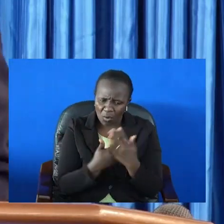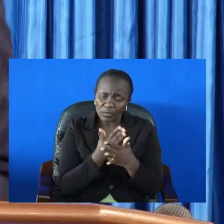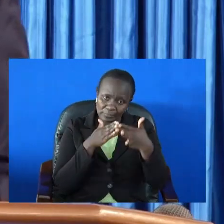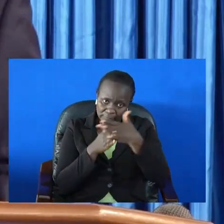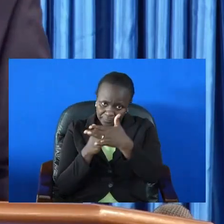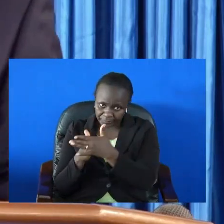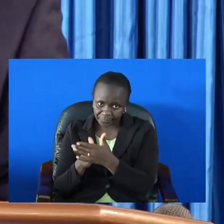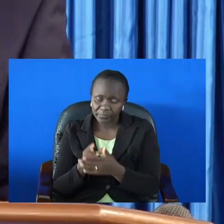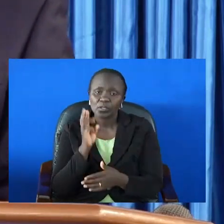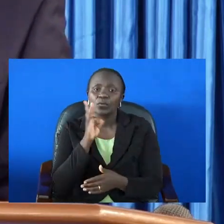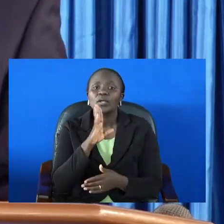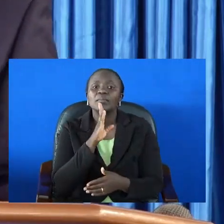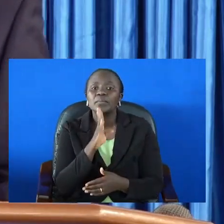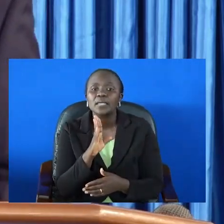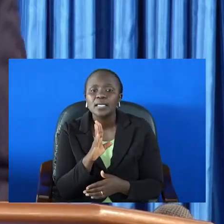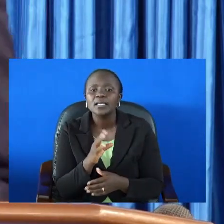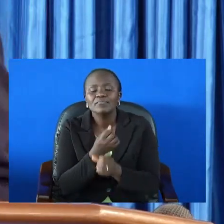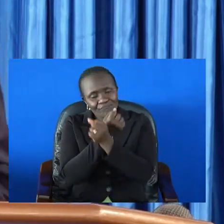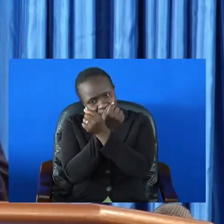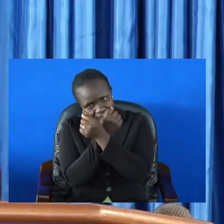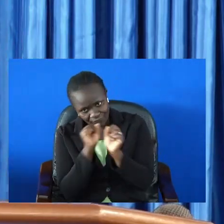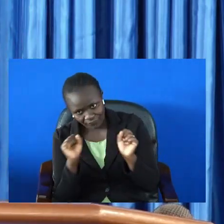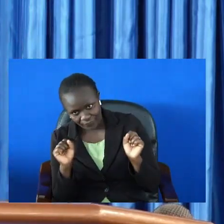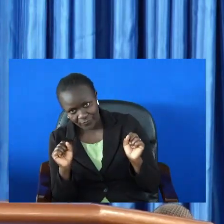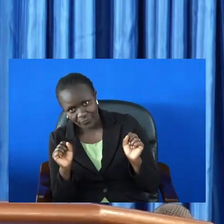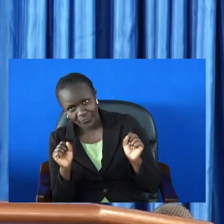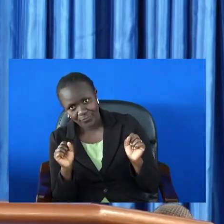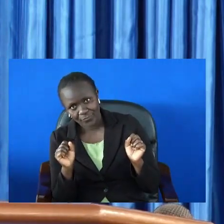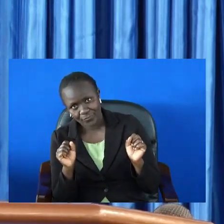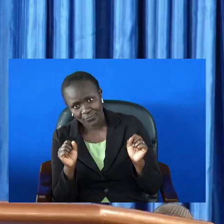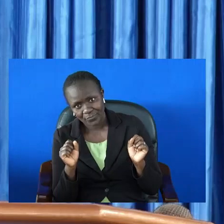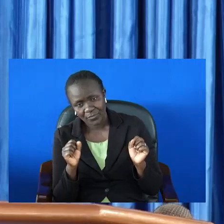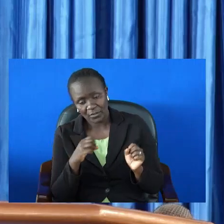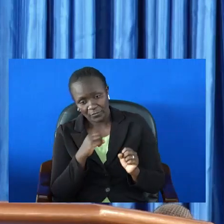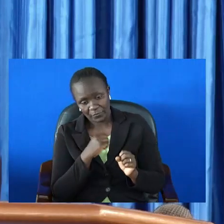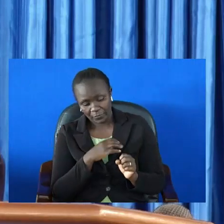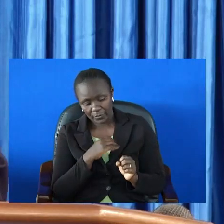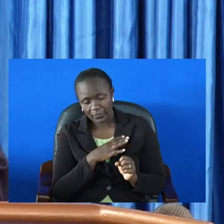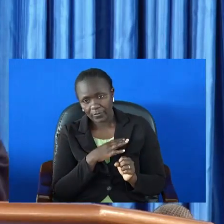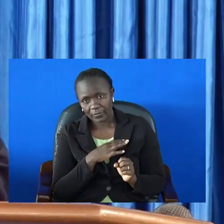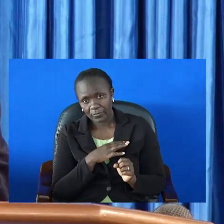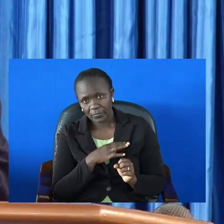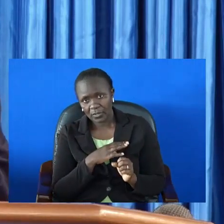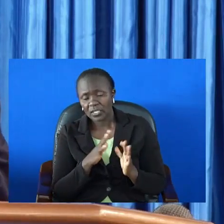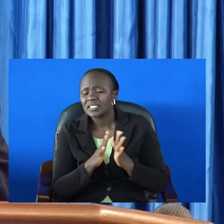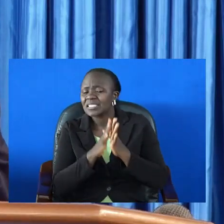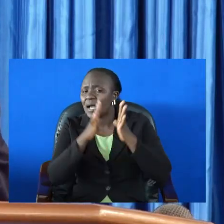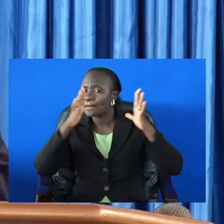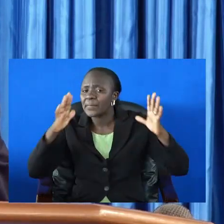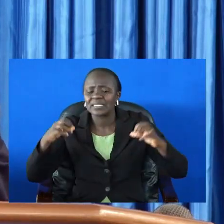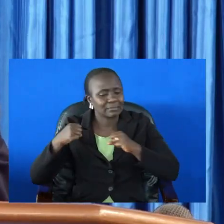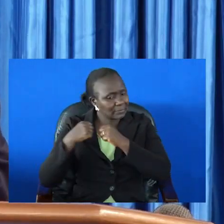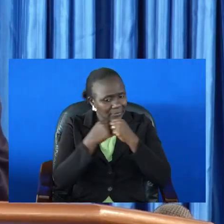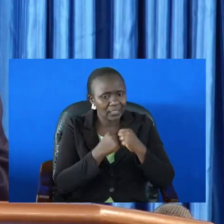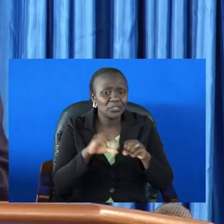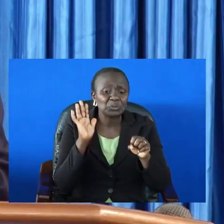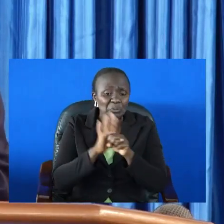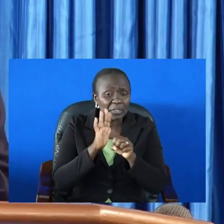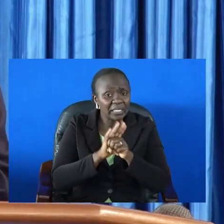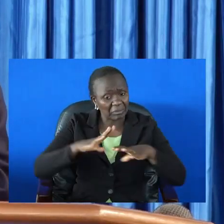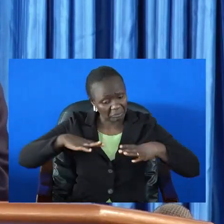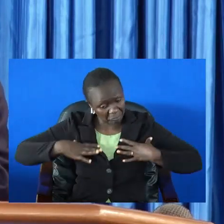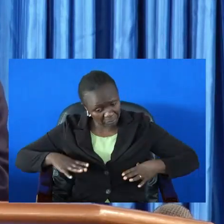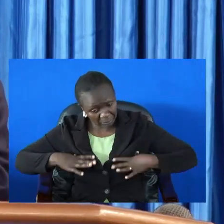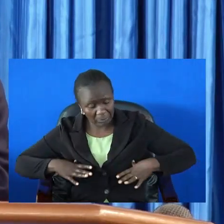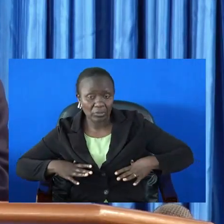obstacles will be saved. Fear is a big challenge to many people,